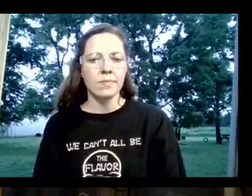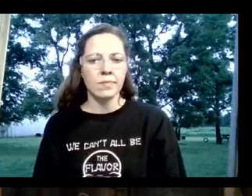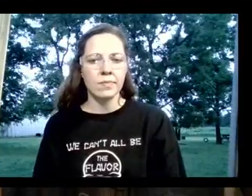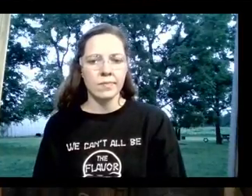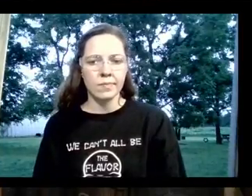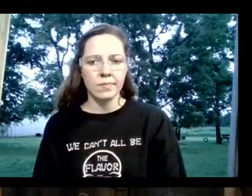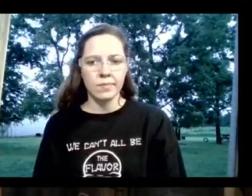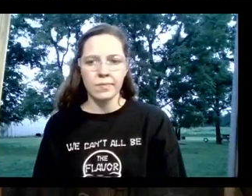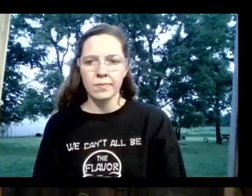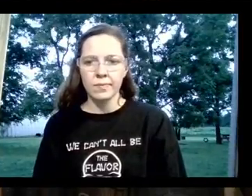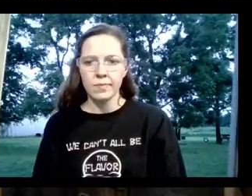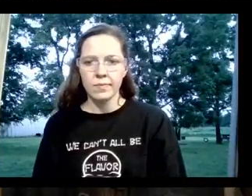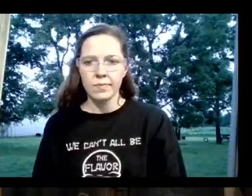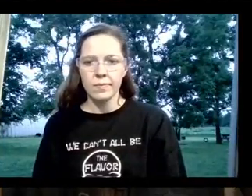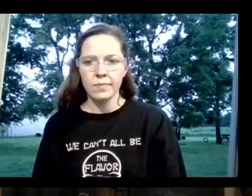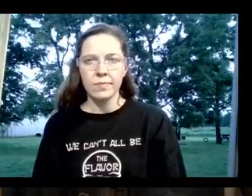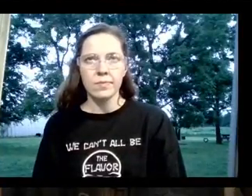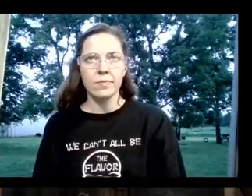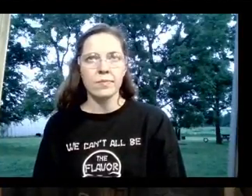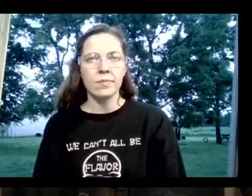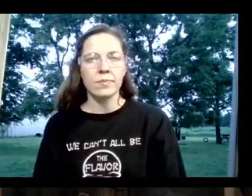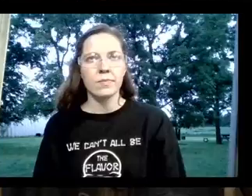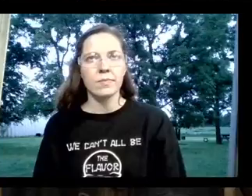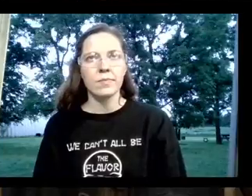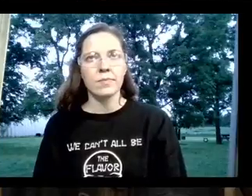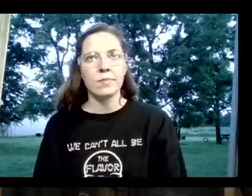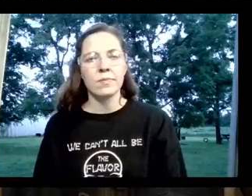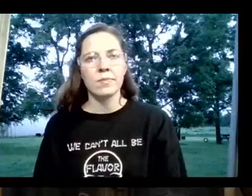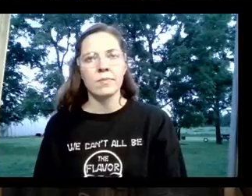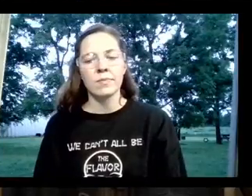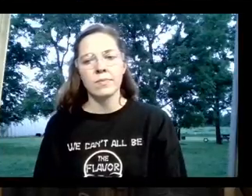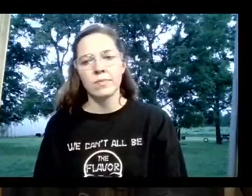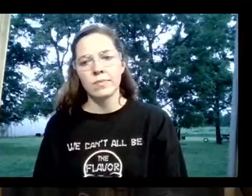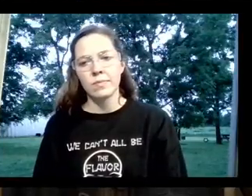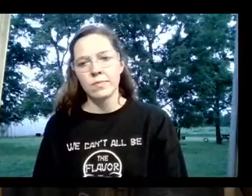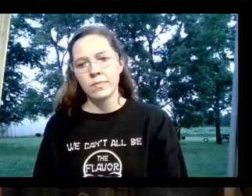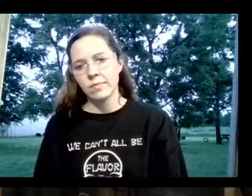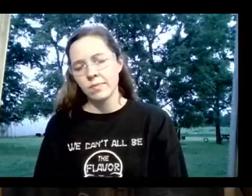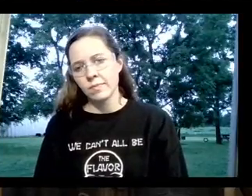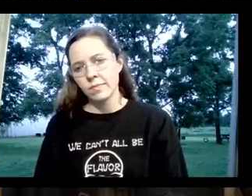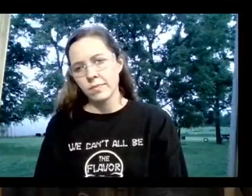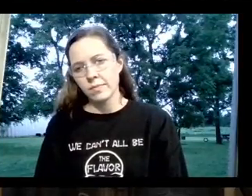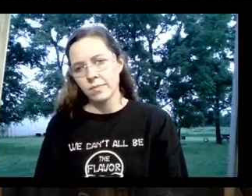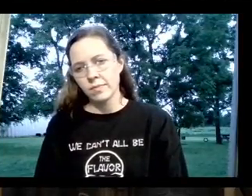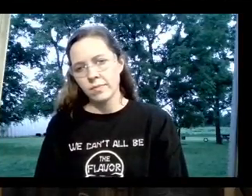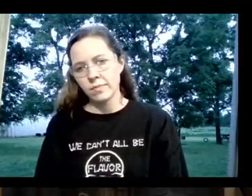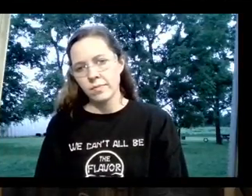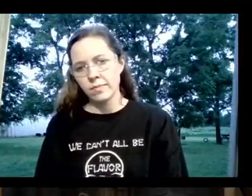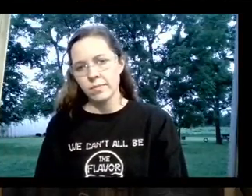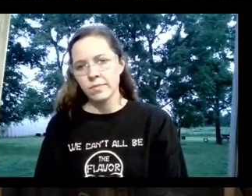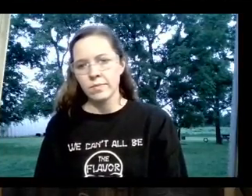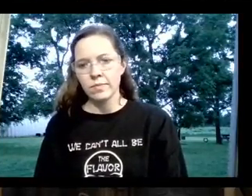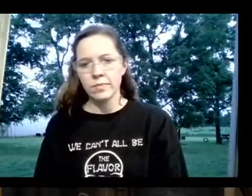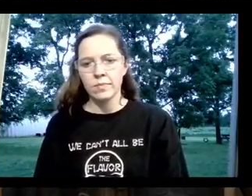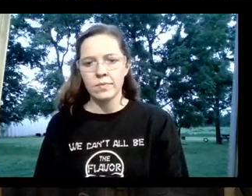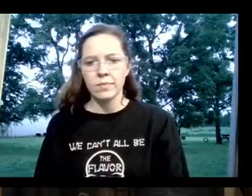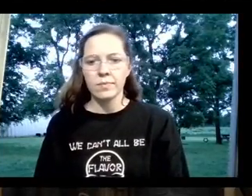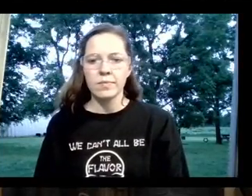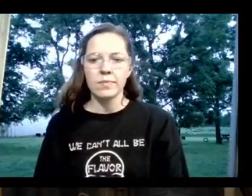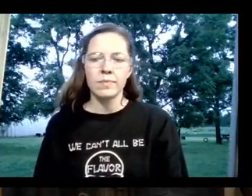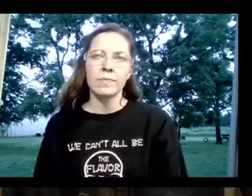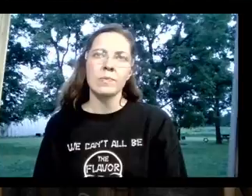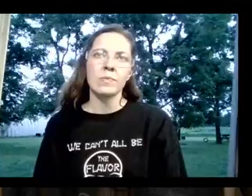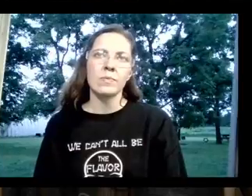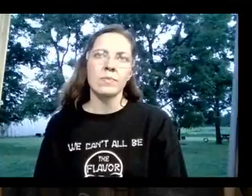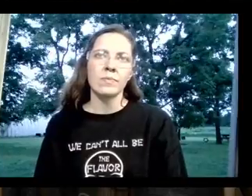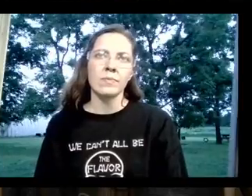welding abilities are there to be able to forge weld, which they should be, I'm a firm believer just about anybody can forge wrought iron if